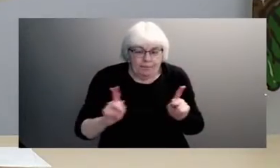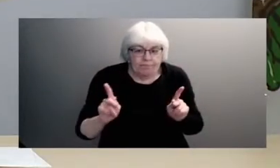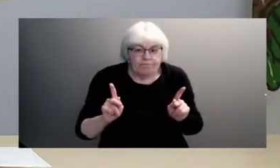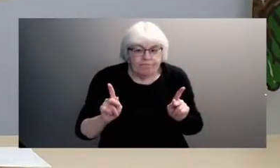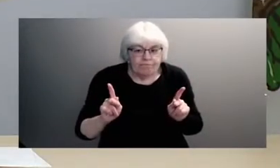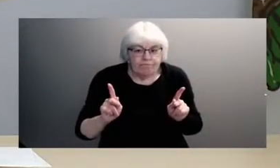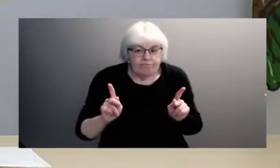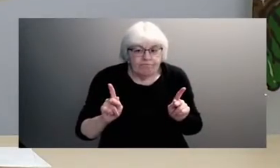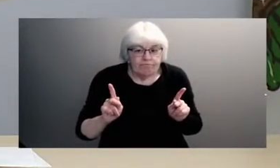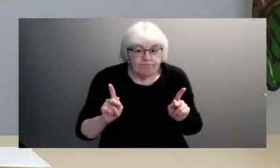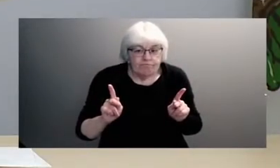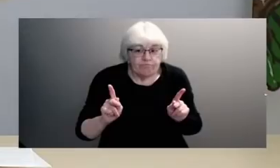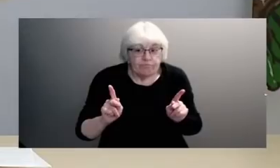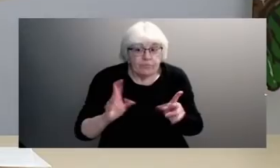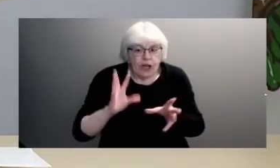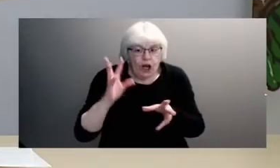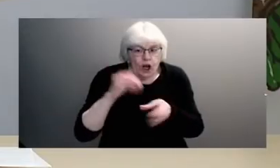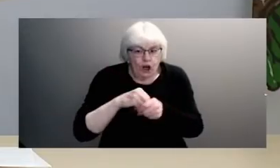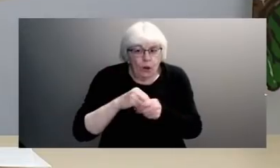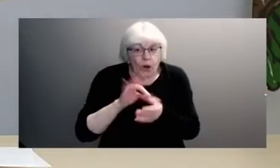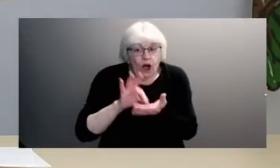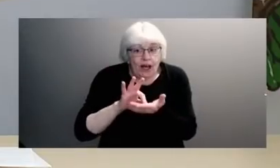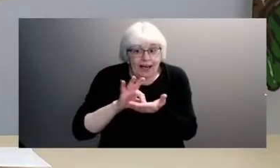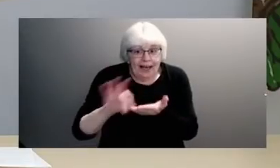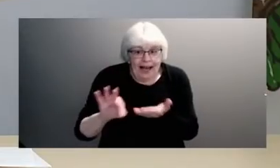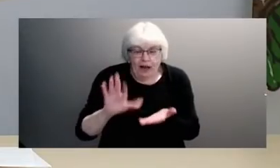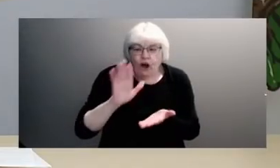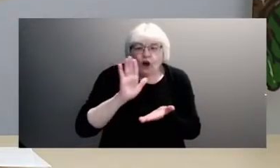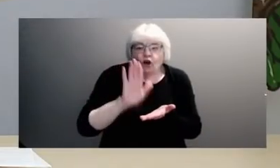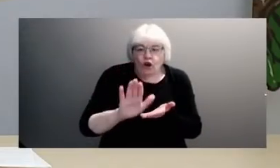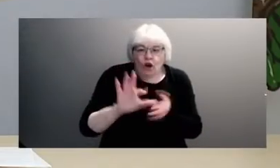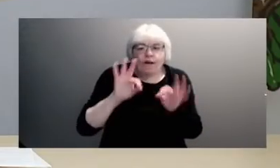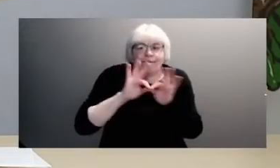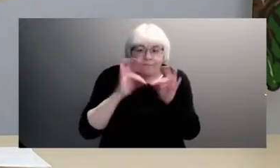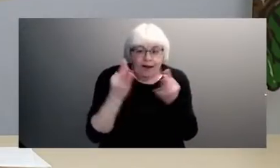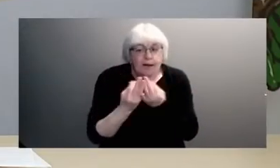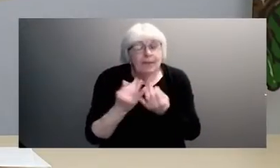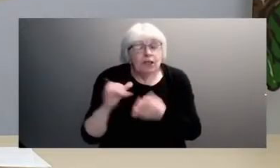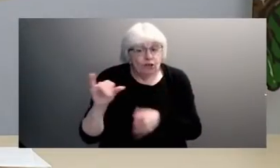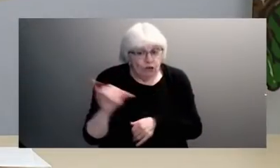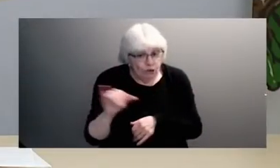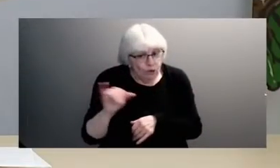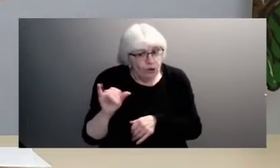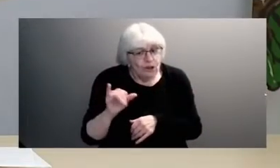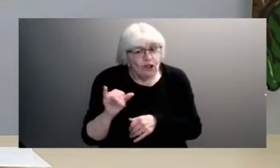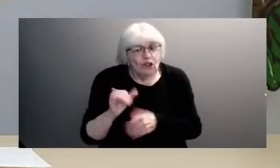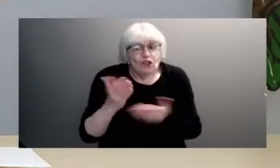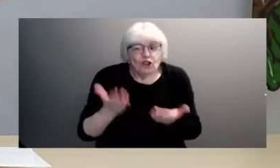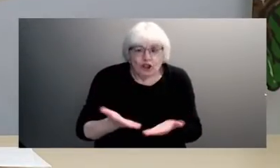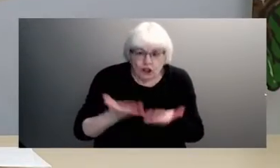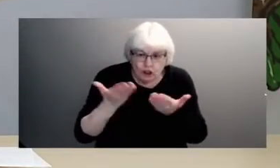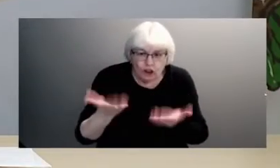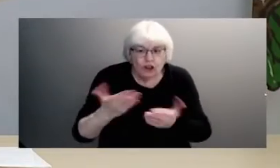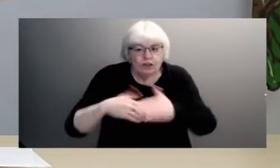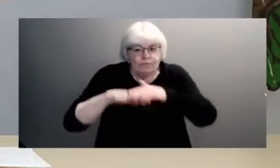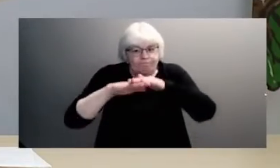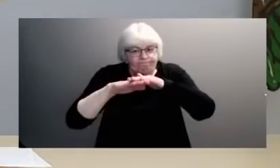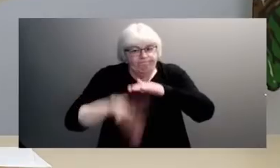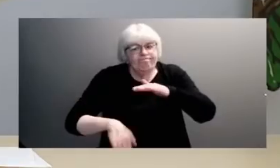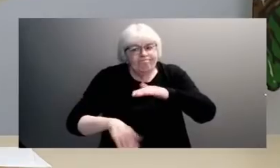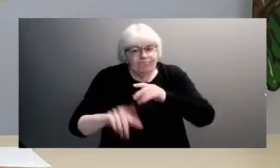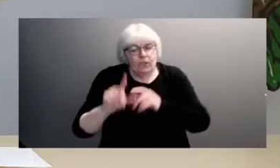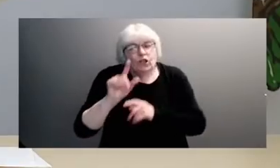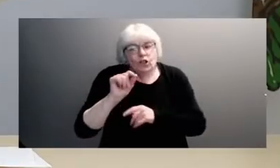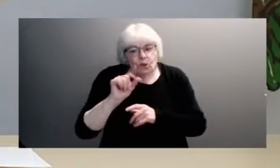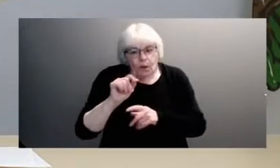household. It is preferable to keep personal gatherings to less than 20 people, as smaller gatherings are lower risk.